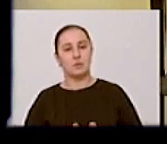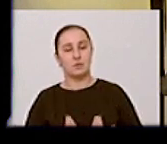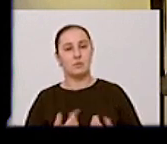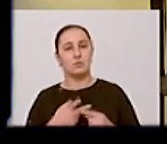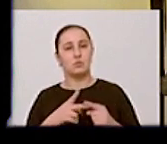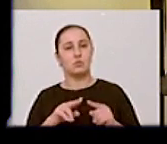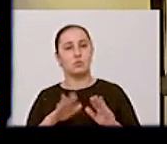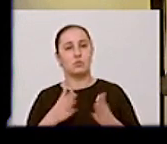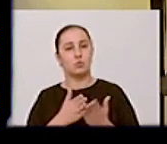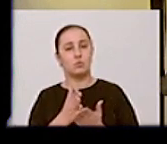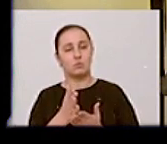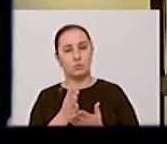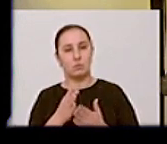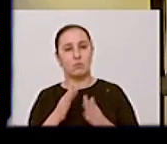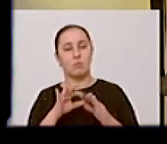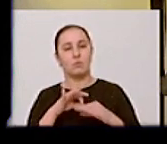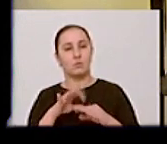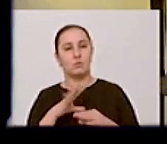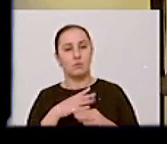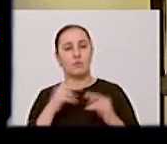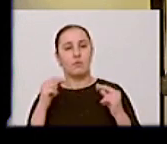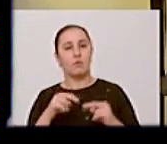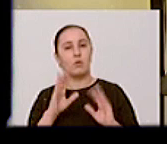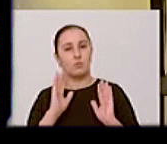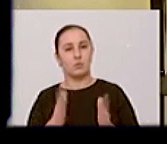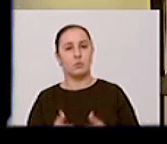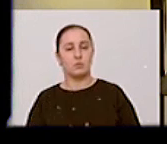shu yo'lga boshlaganiga guvoh bo'lamiz.